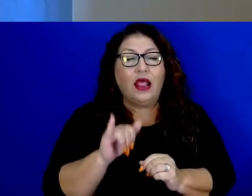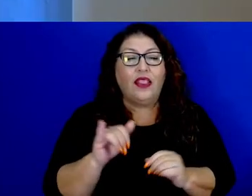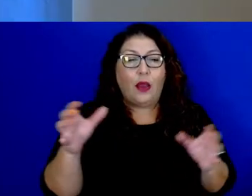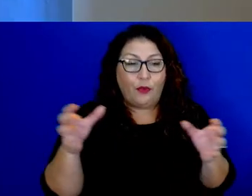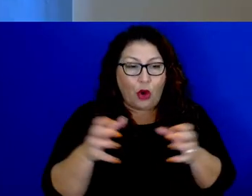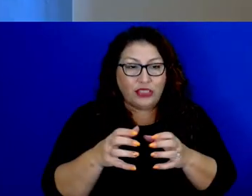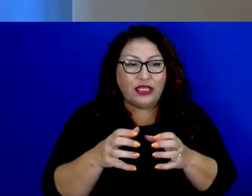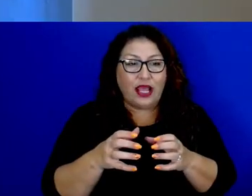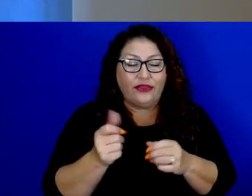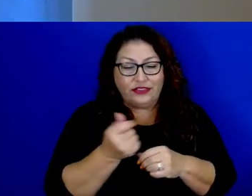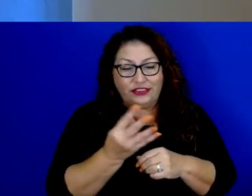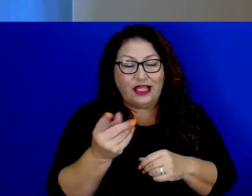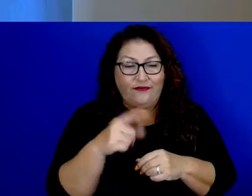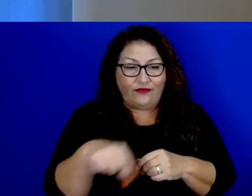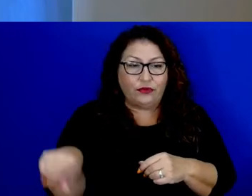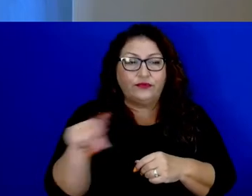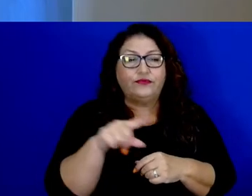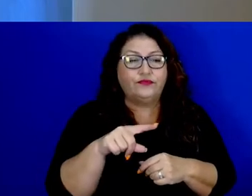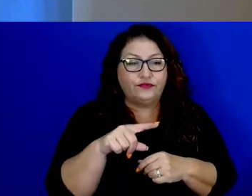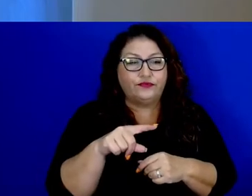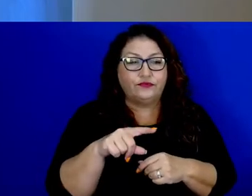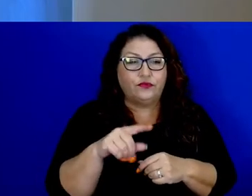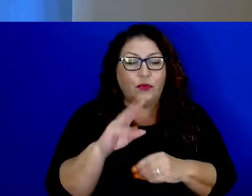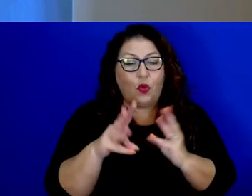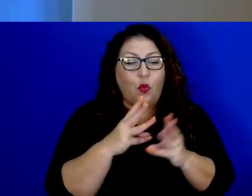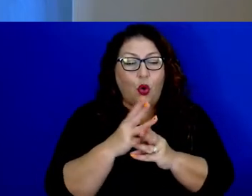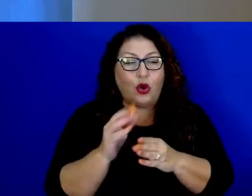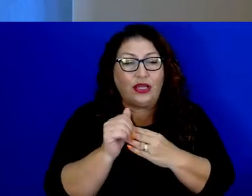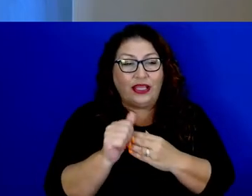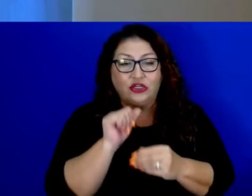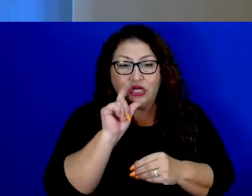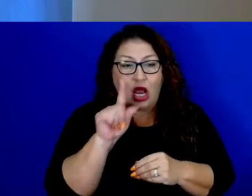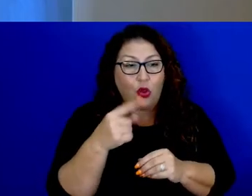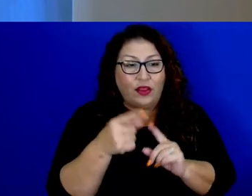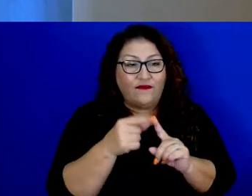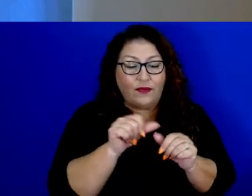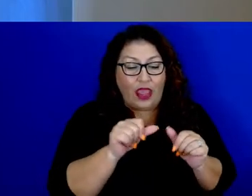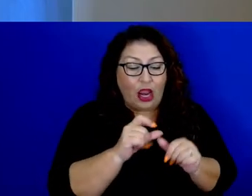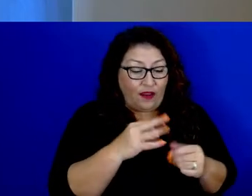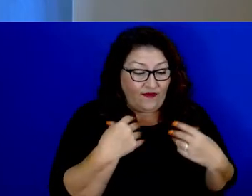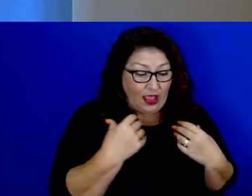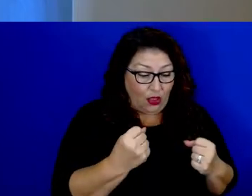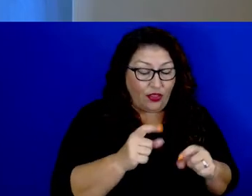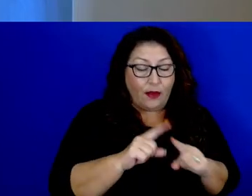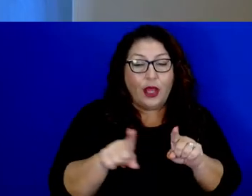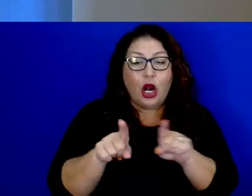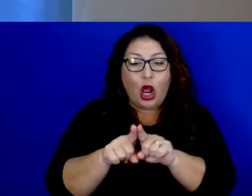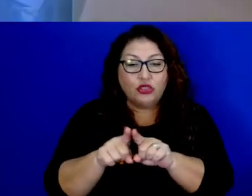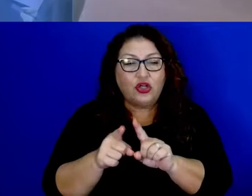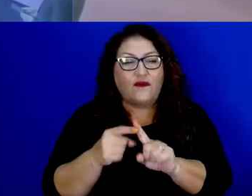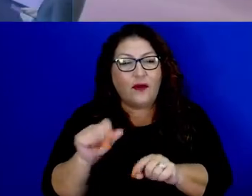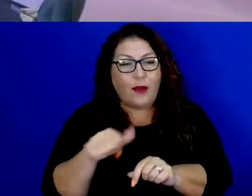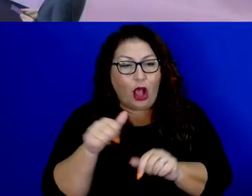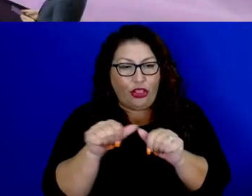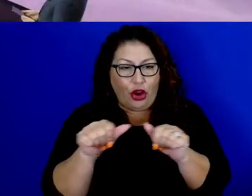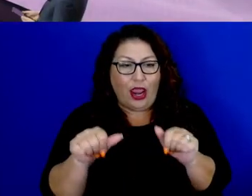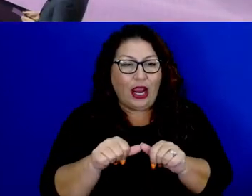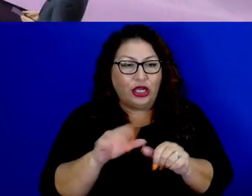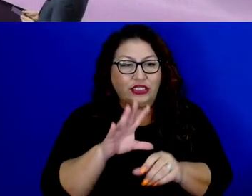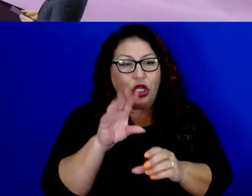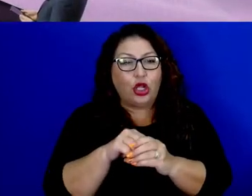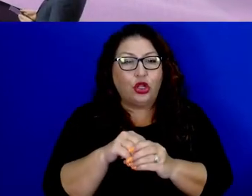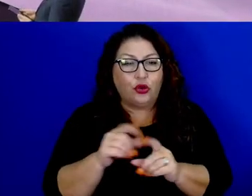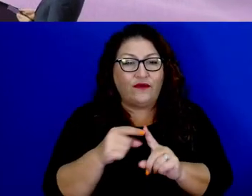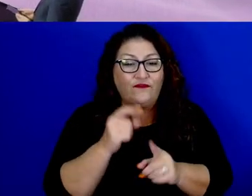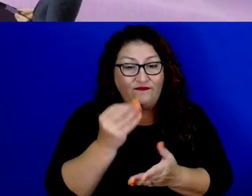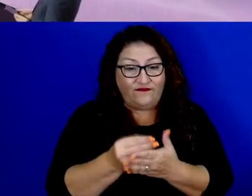of world leaders, not only from the area of health, but also from other areas, including from finance. In fact, this